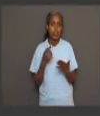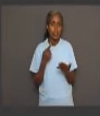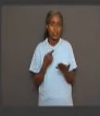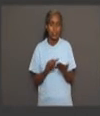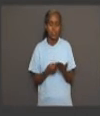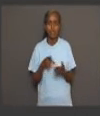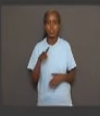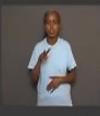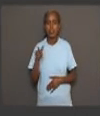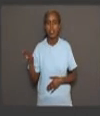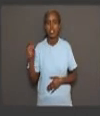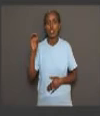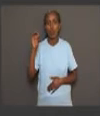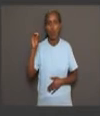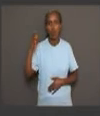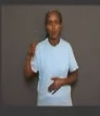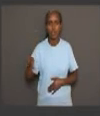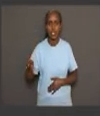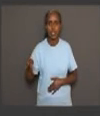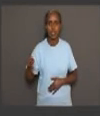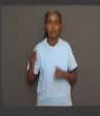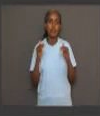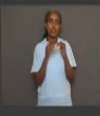Thus, vector OP